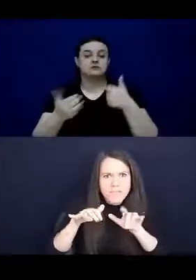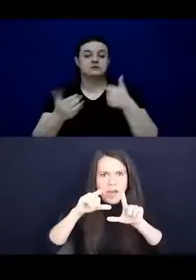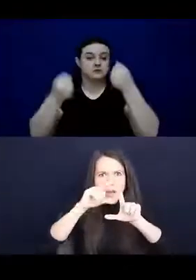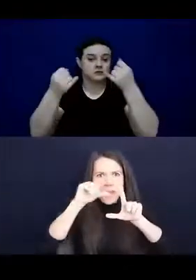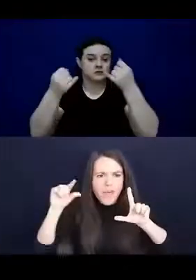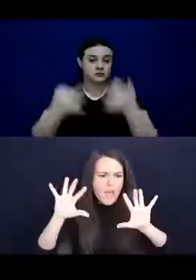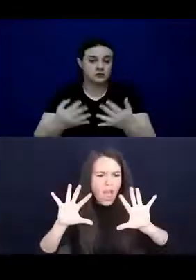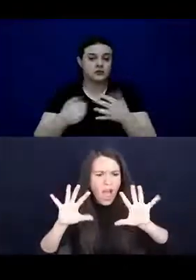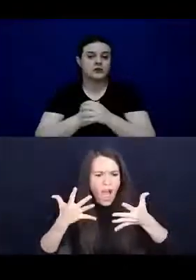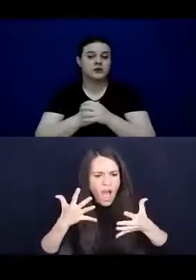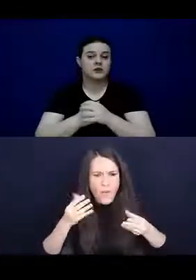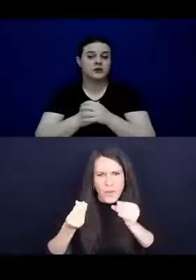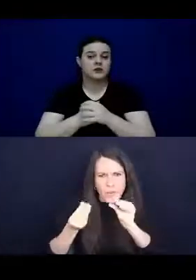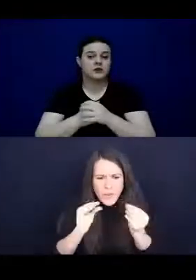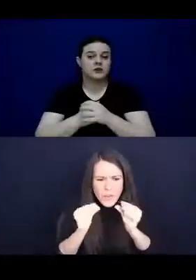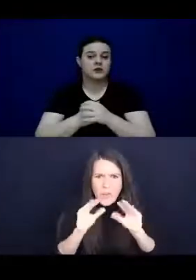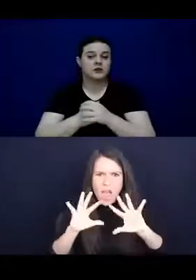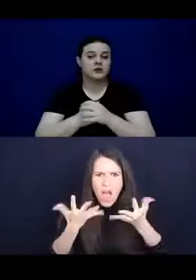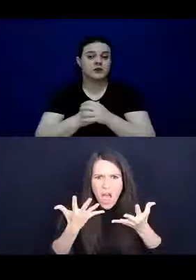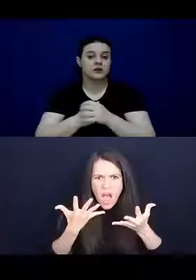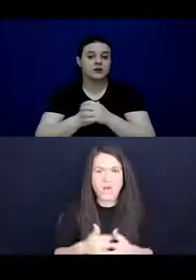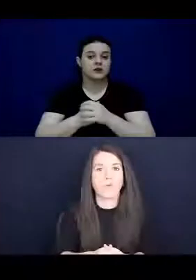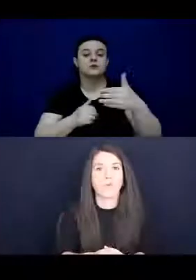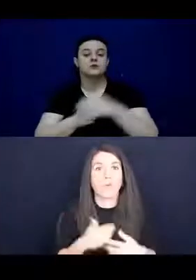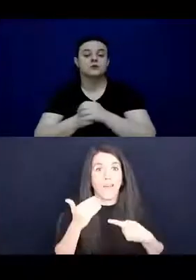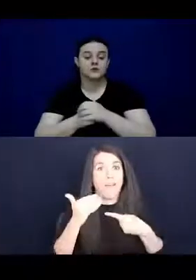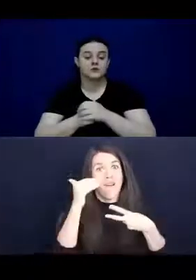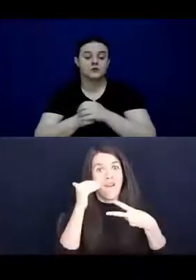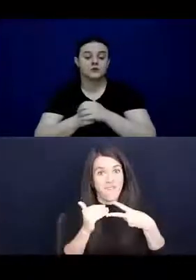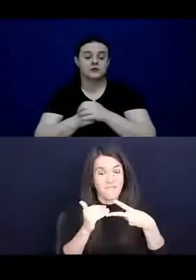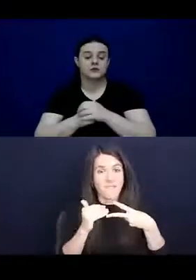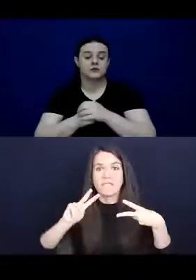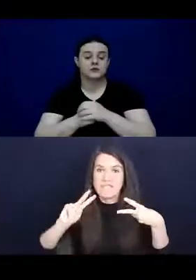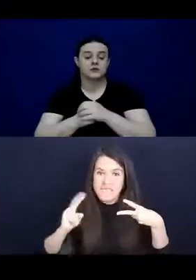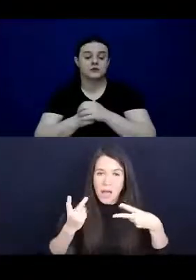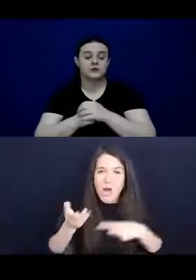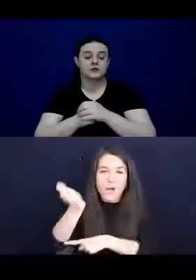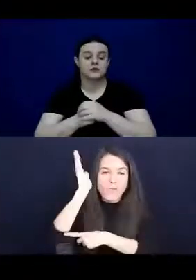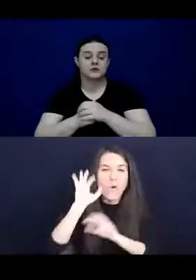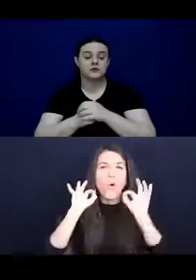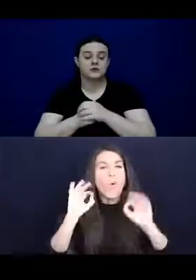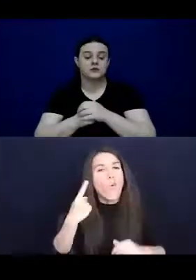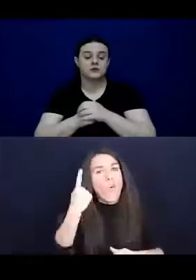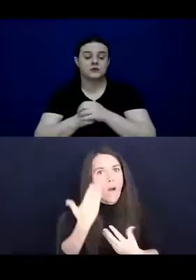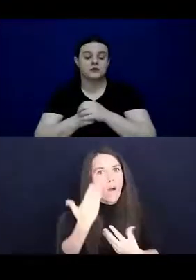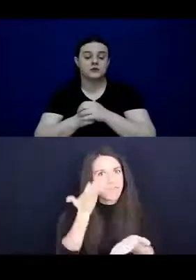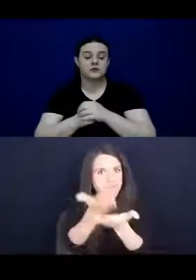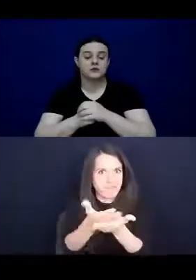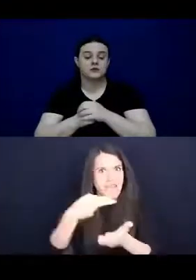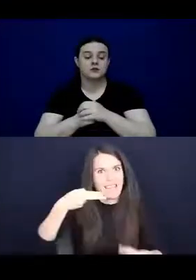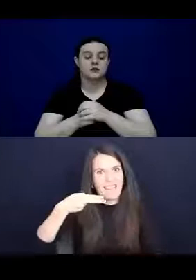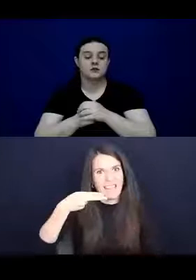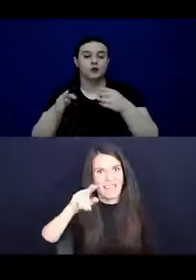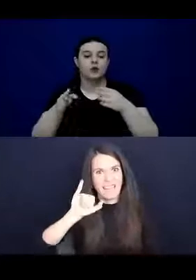second part of the presentation will focus on a particular HIPI, a prototype that we have built